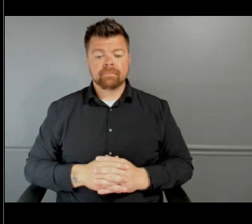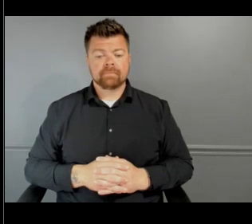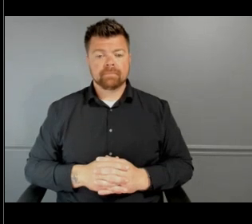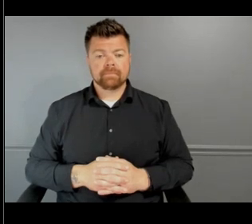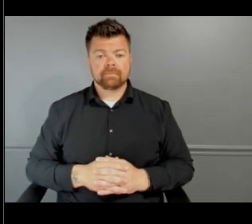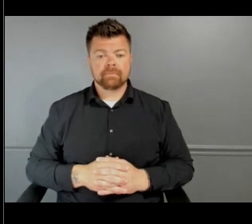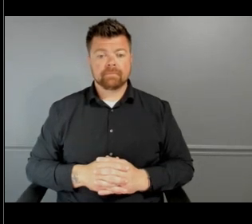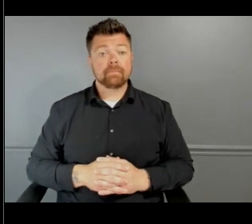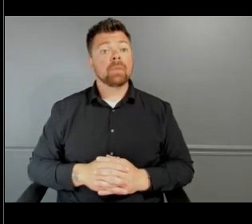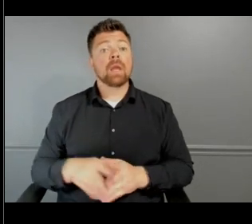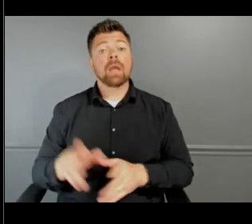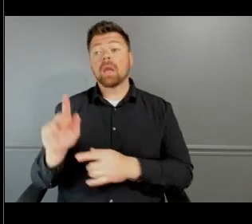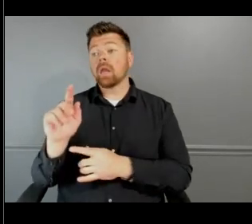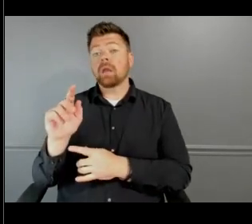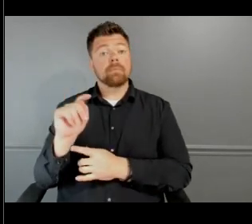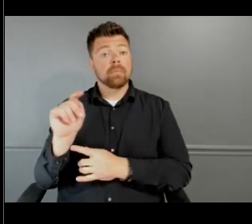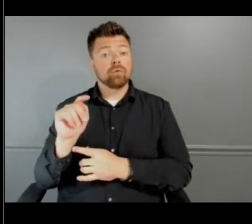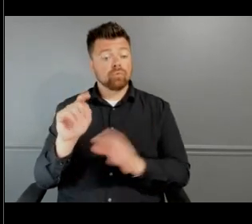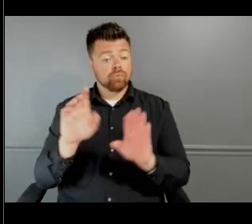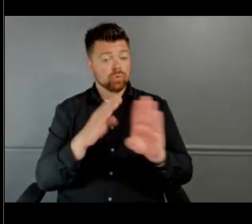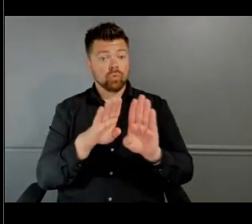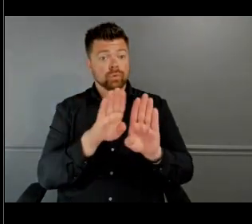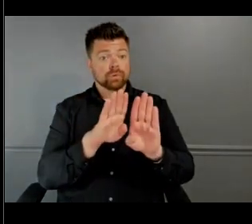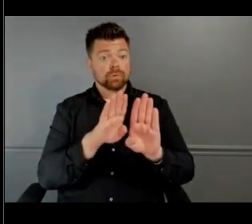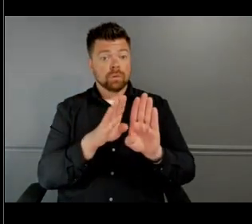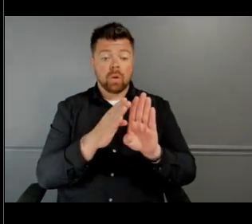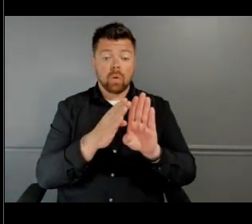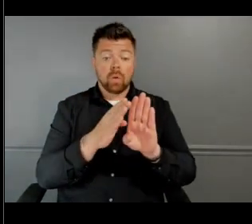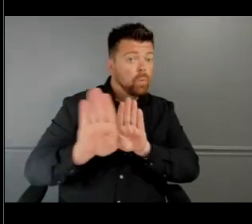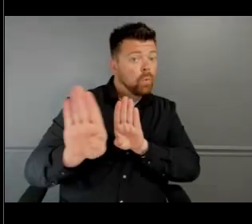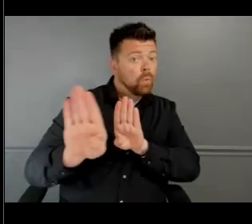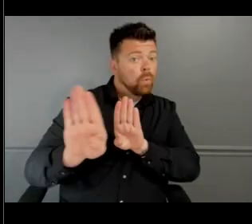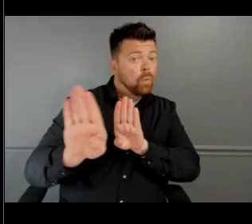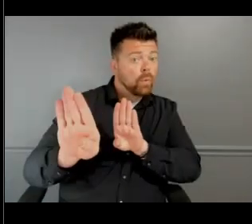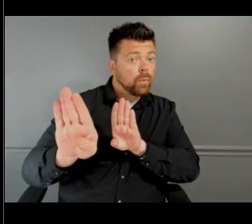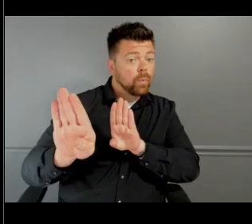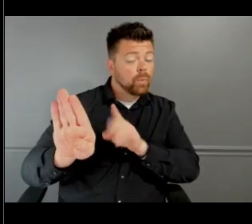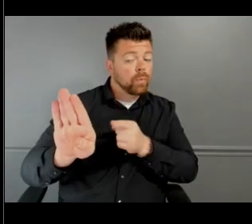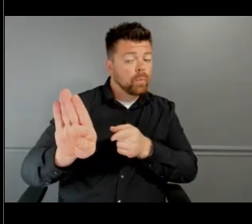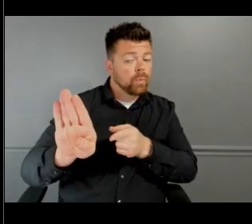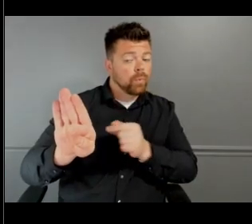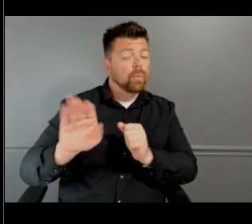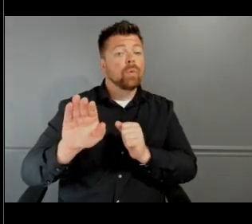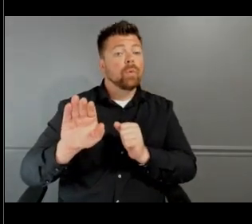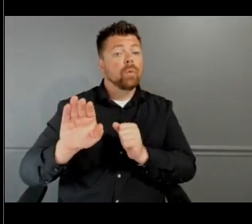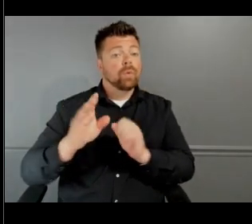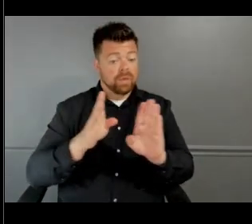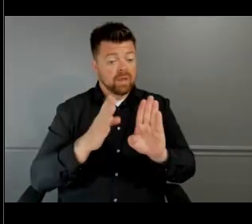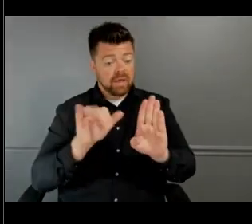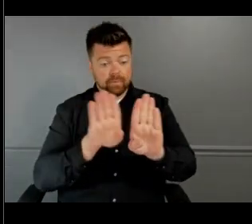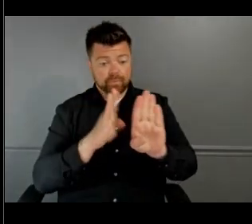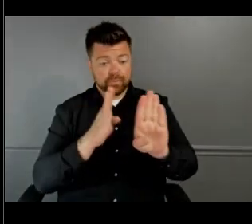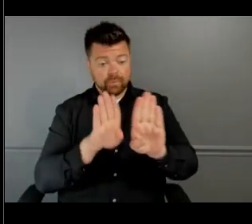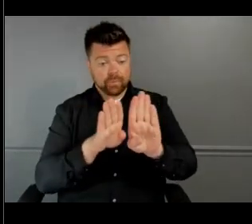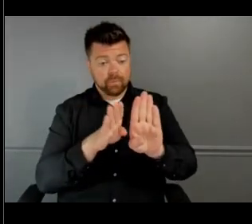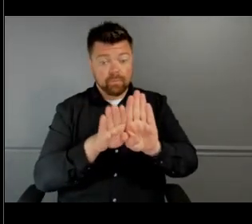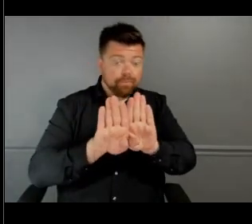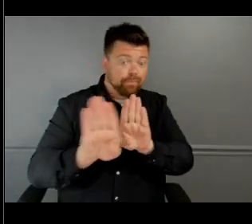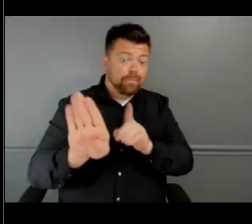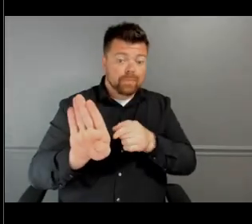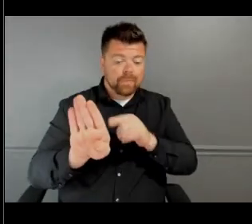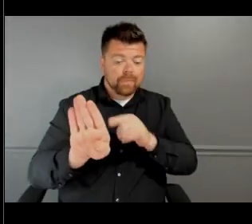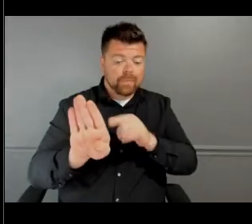In bathrooms with doors that swing in, the door swing may overlap the